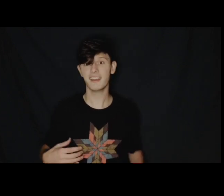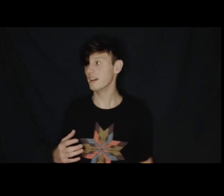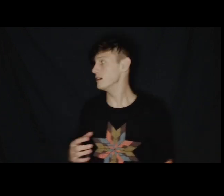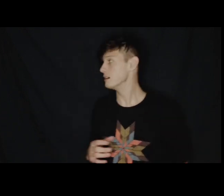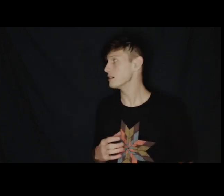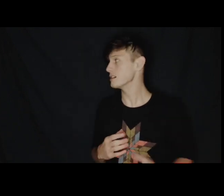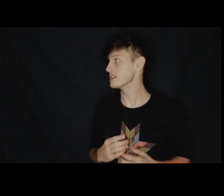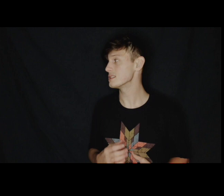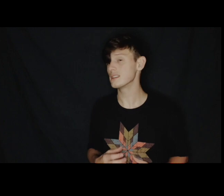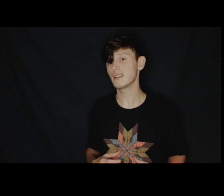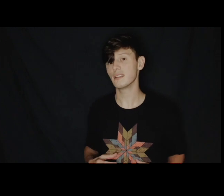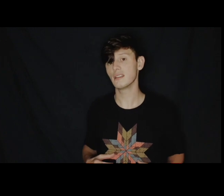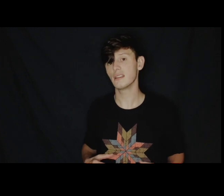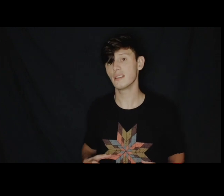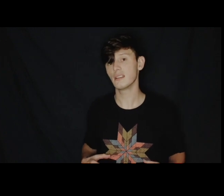Christine,